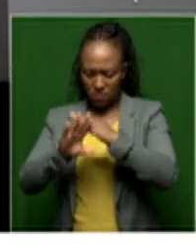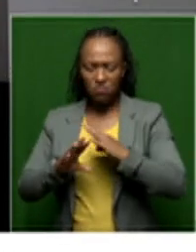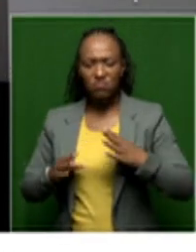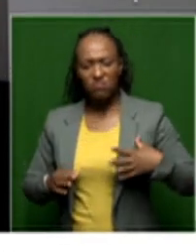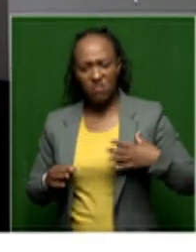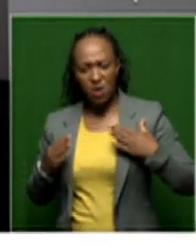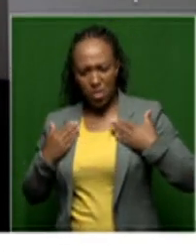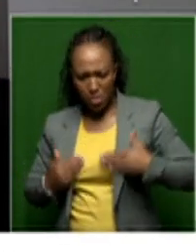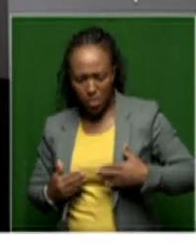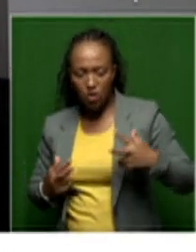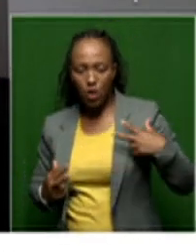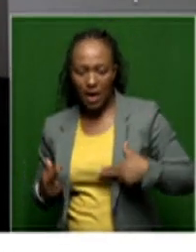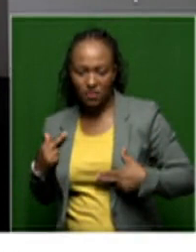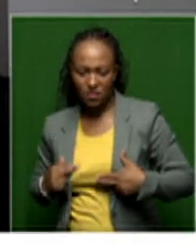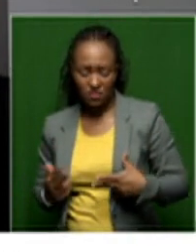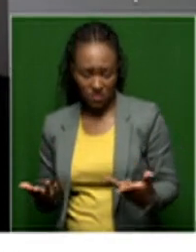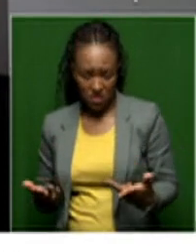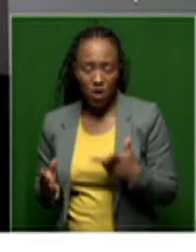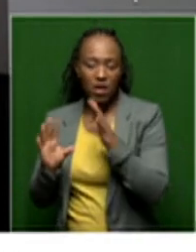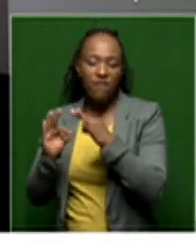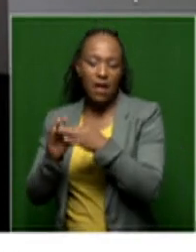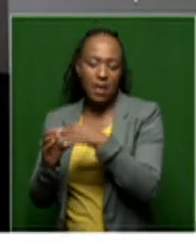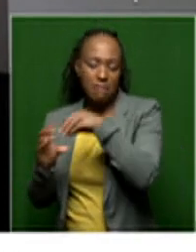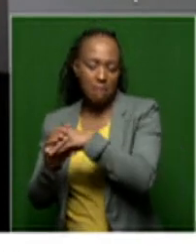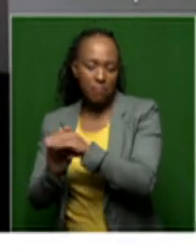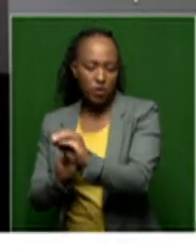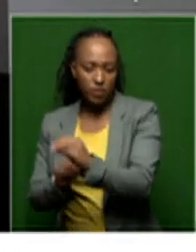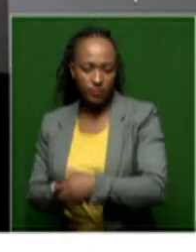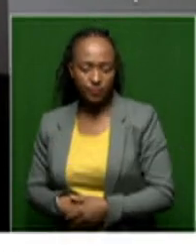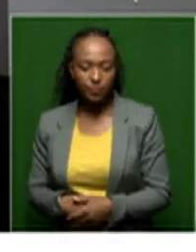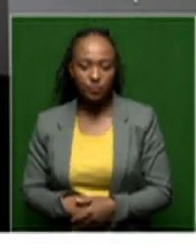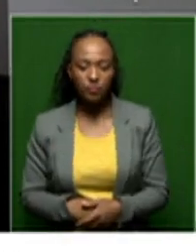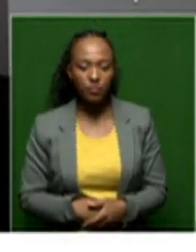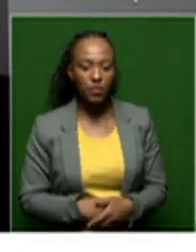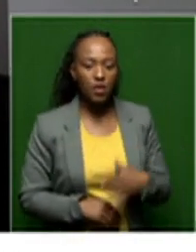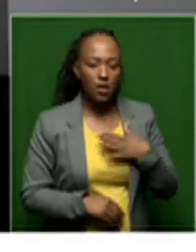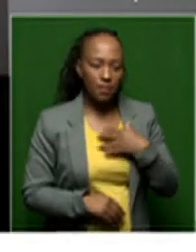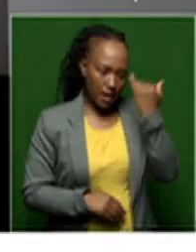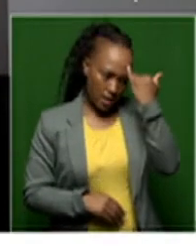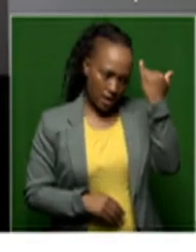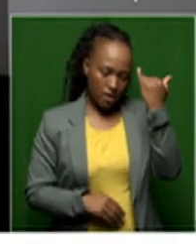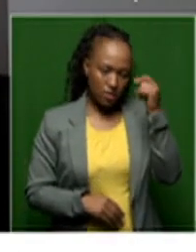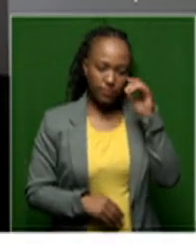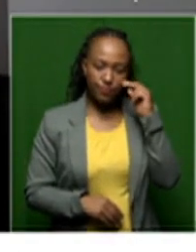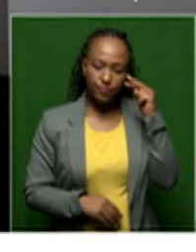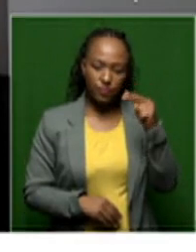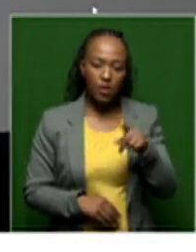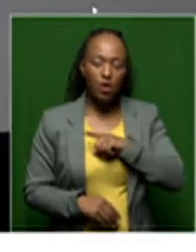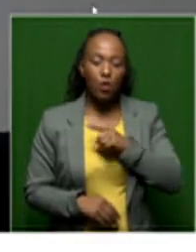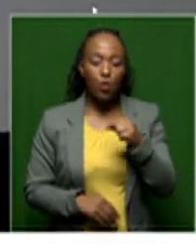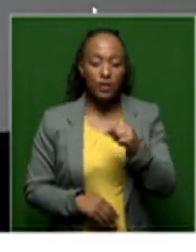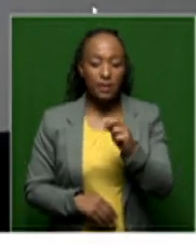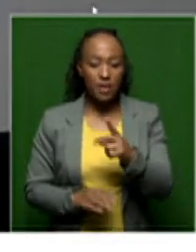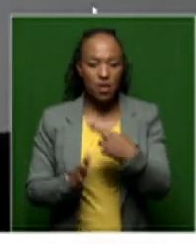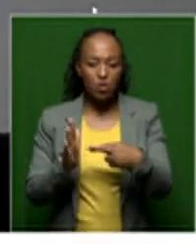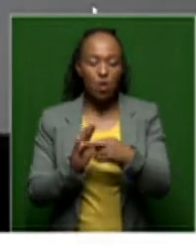is a high risk in your family genes? So in my opinion, I think that's why the practitioner plays such an